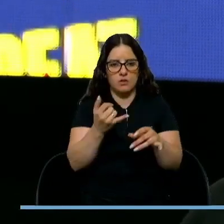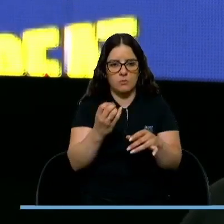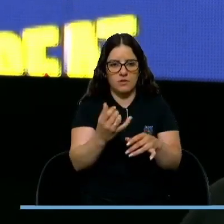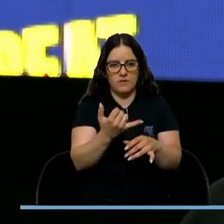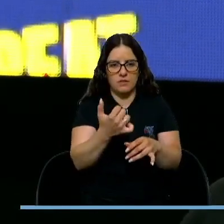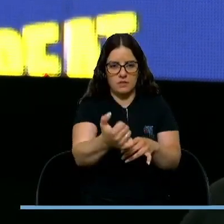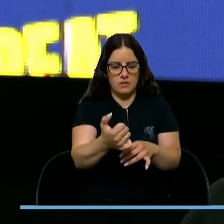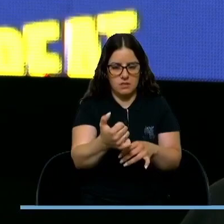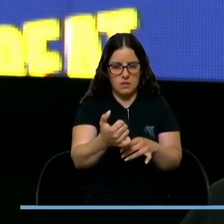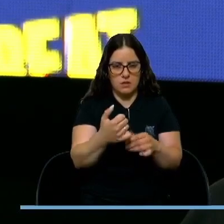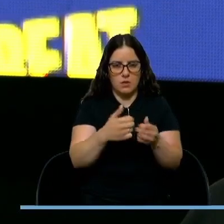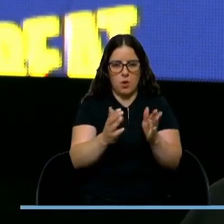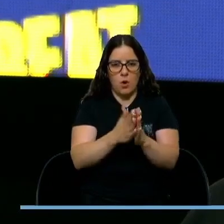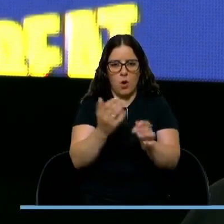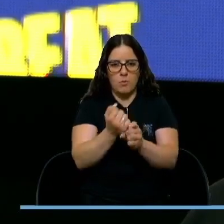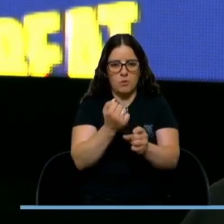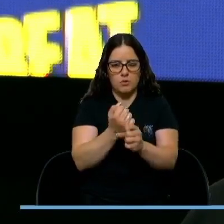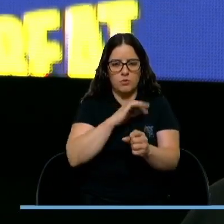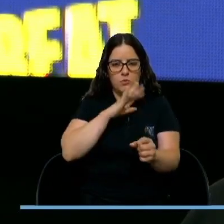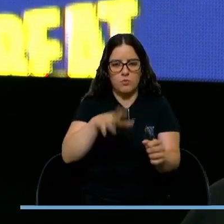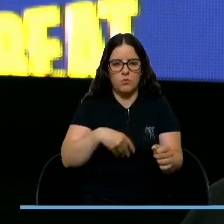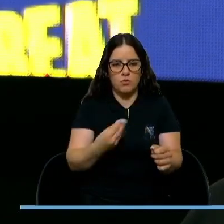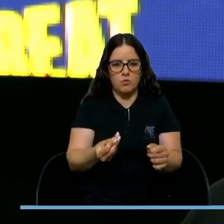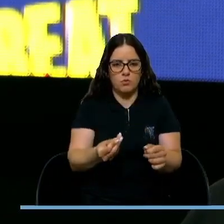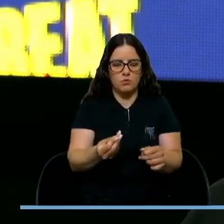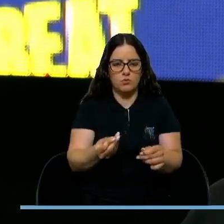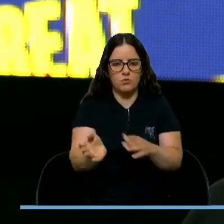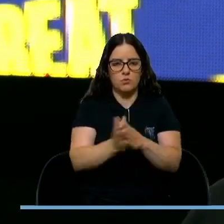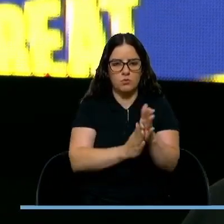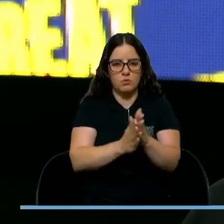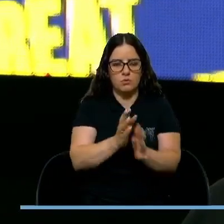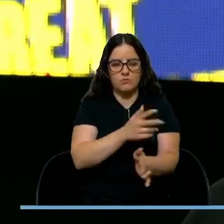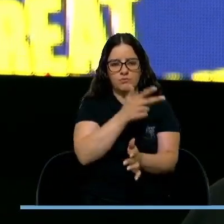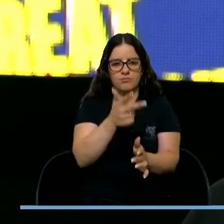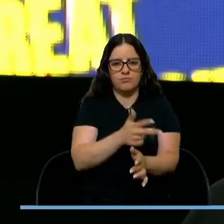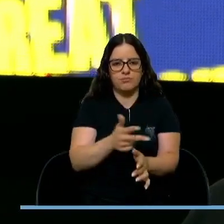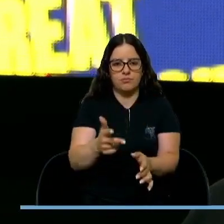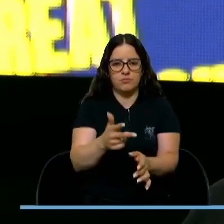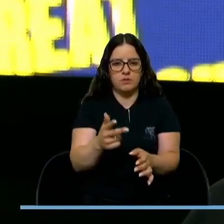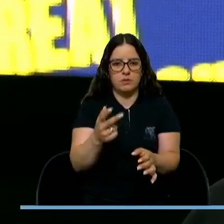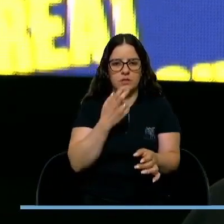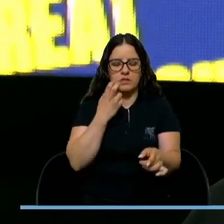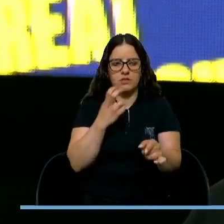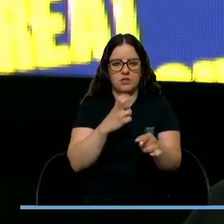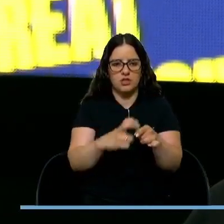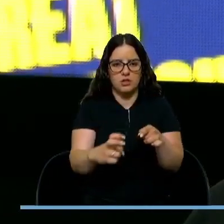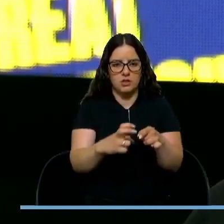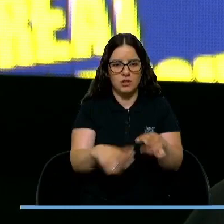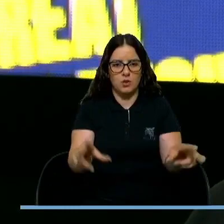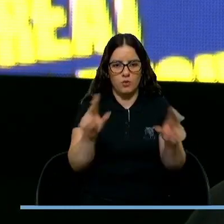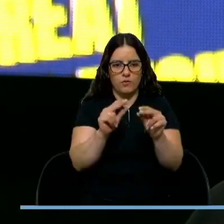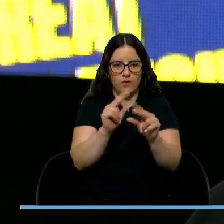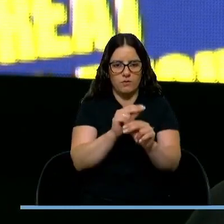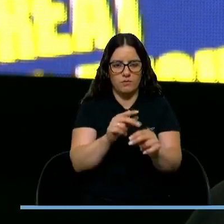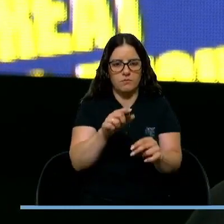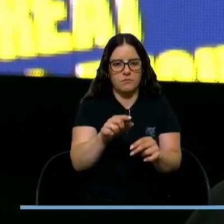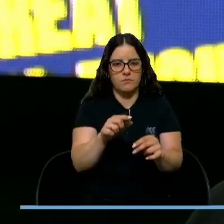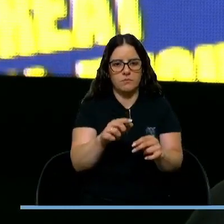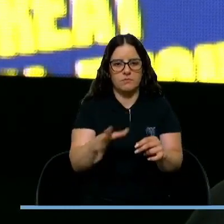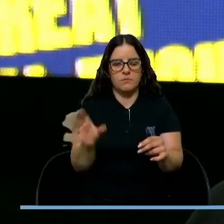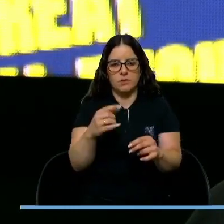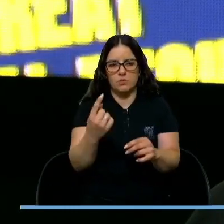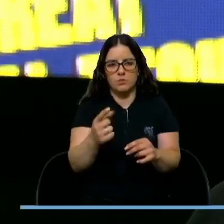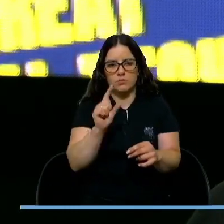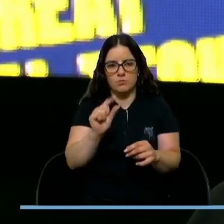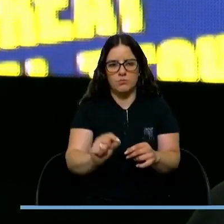by 2025 so that our operations are carried out all over the world using renewables